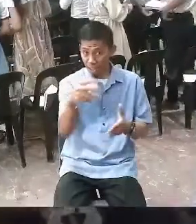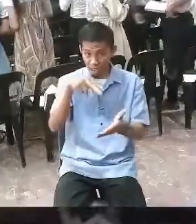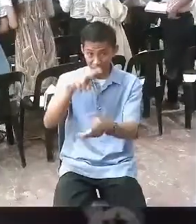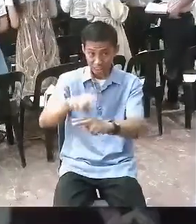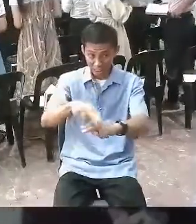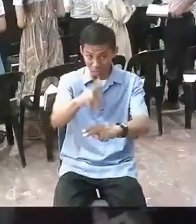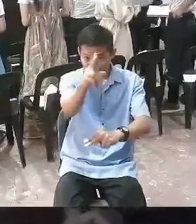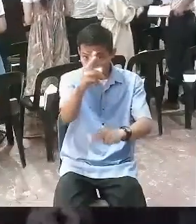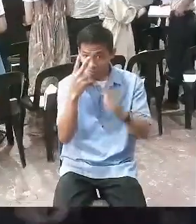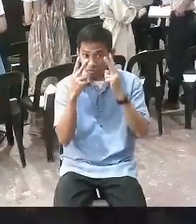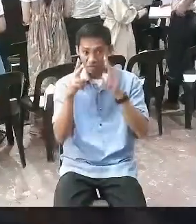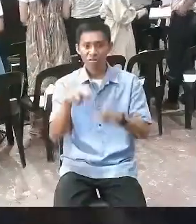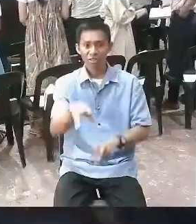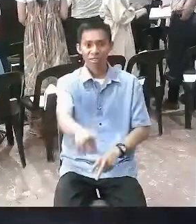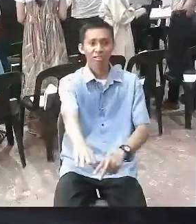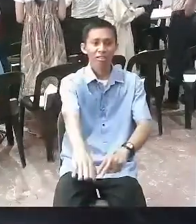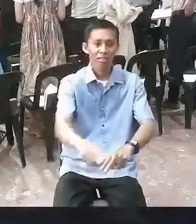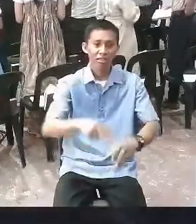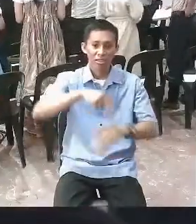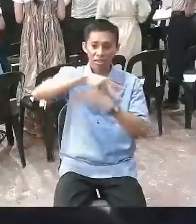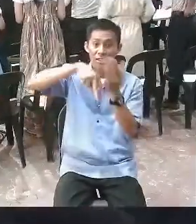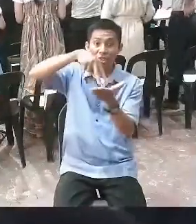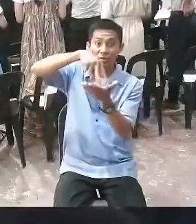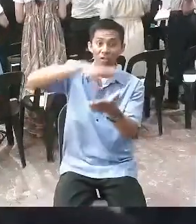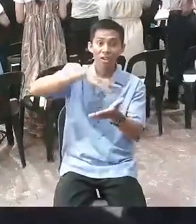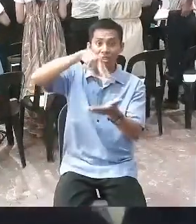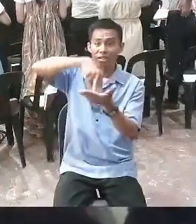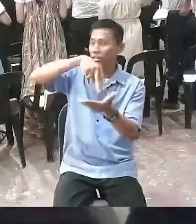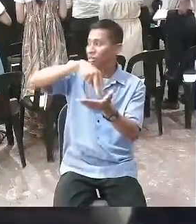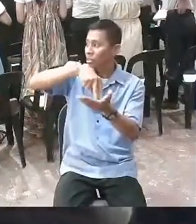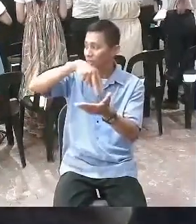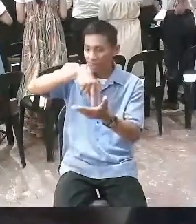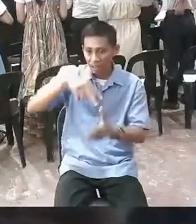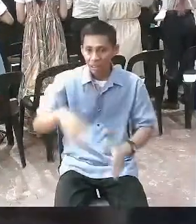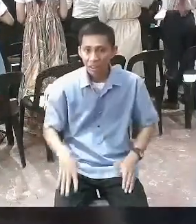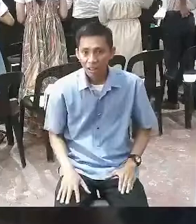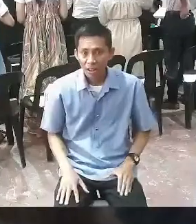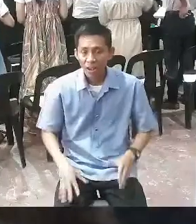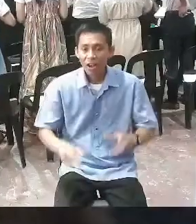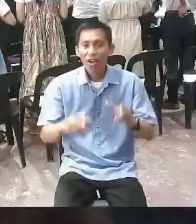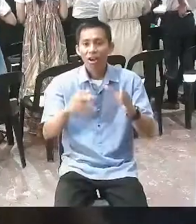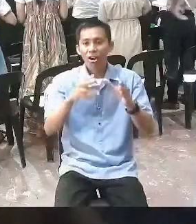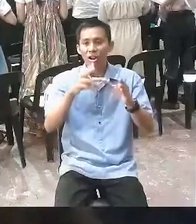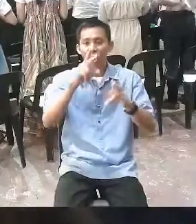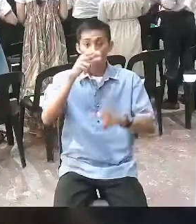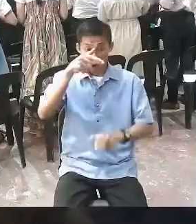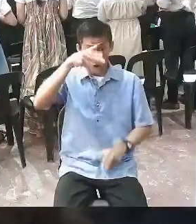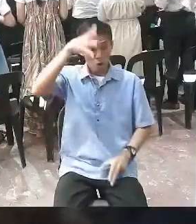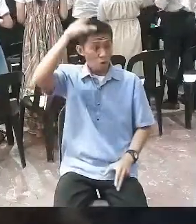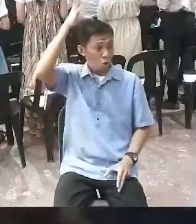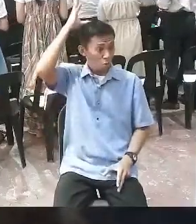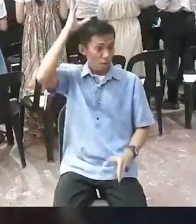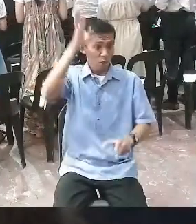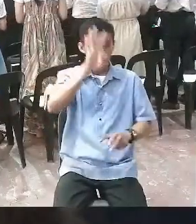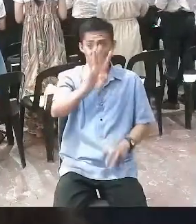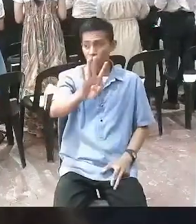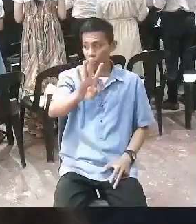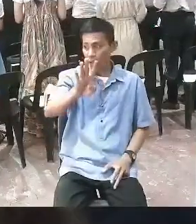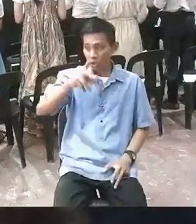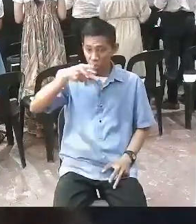want Romans chapter 4 and verse 1 through 8. Romans chapter, this is